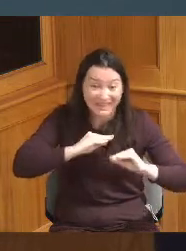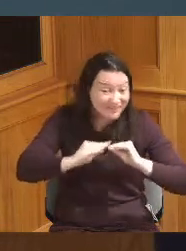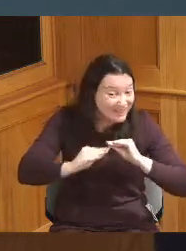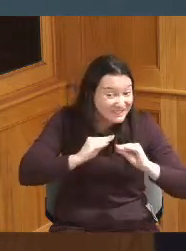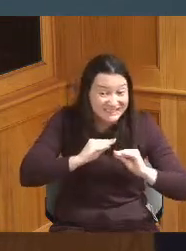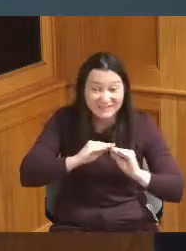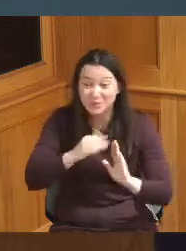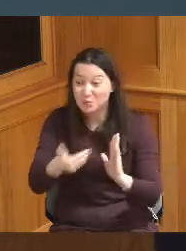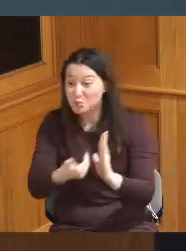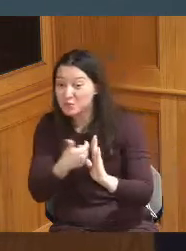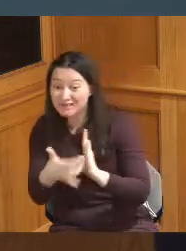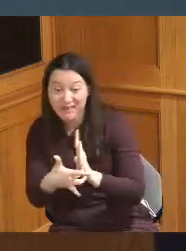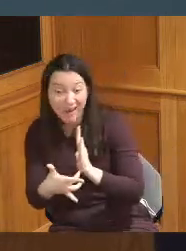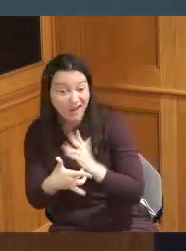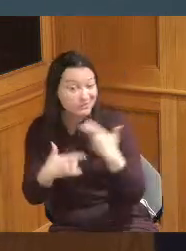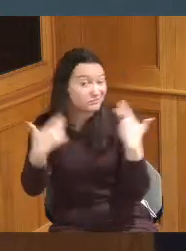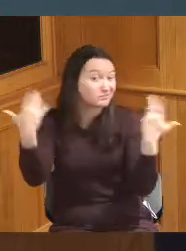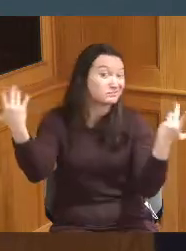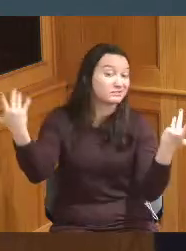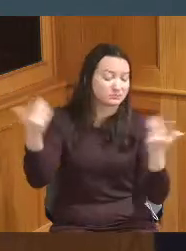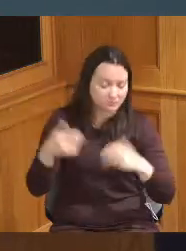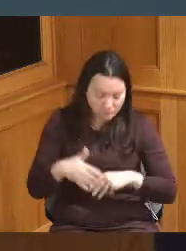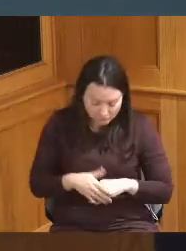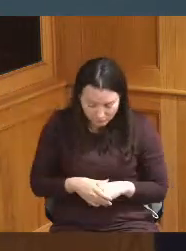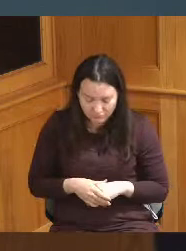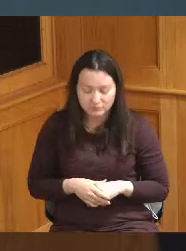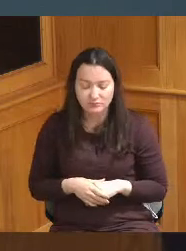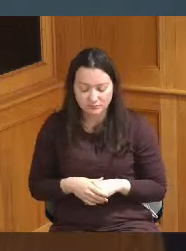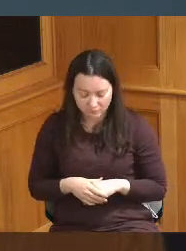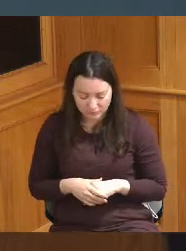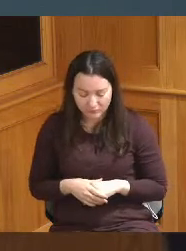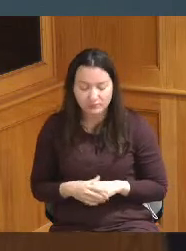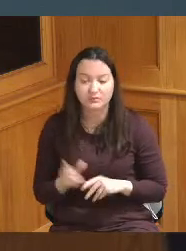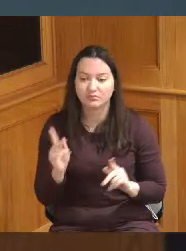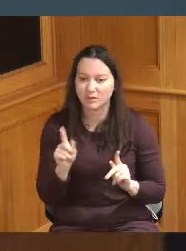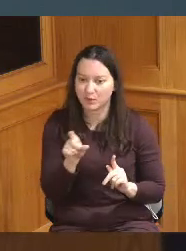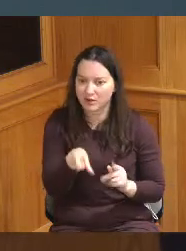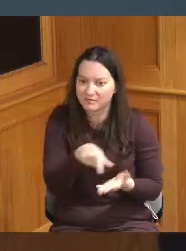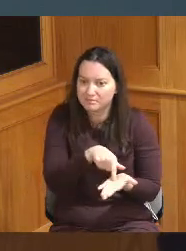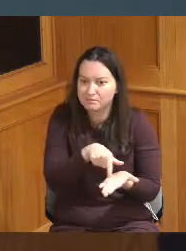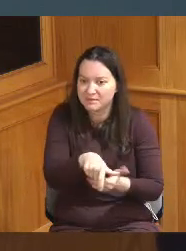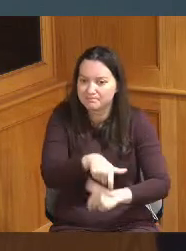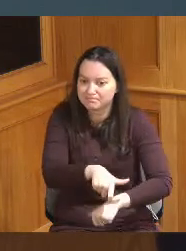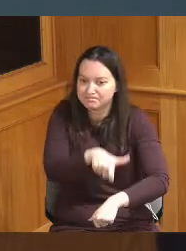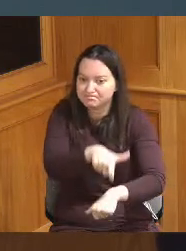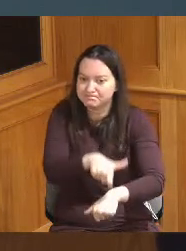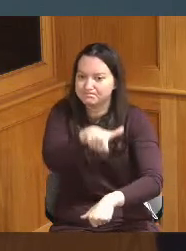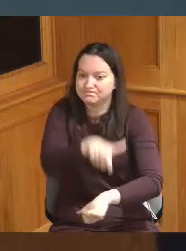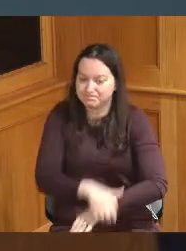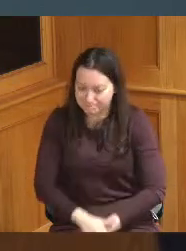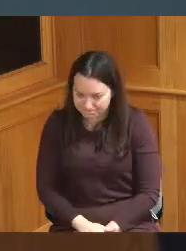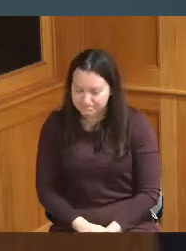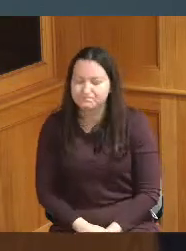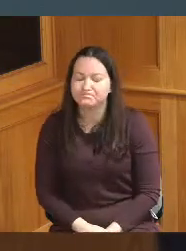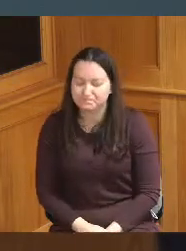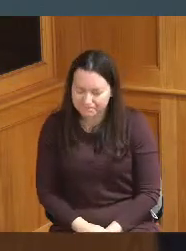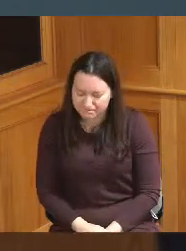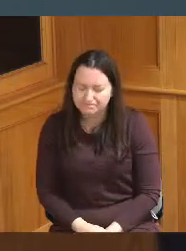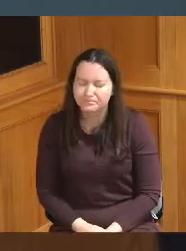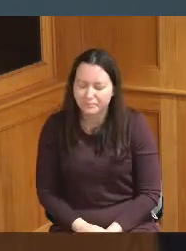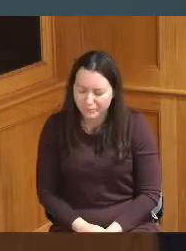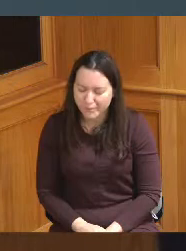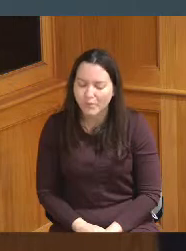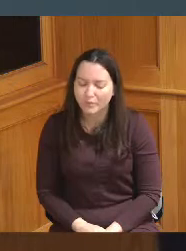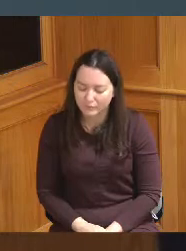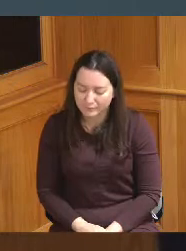new technology or something to get that done. People have to be paid on time. So I definitely agree